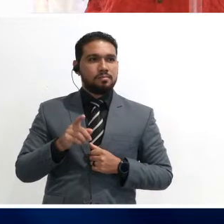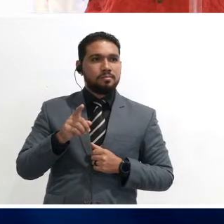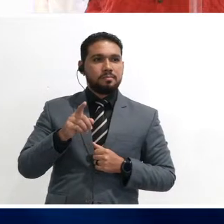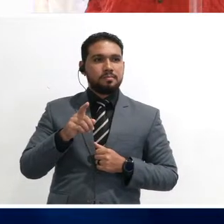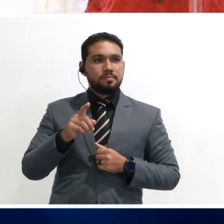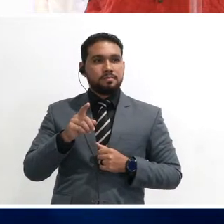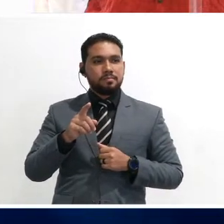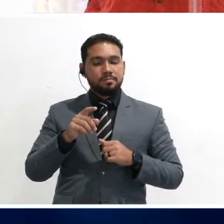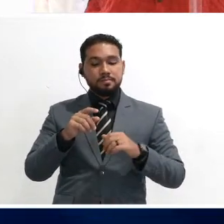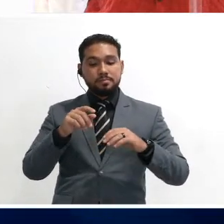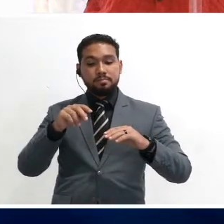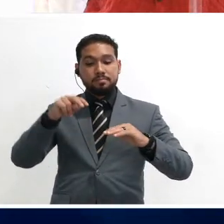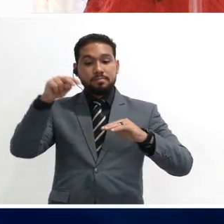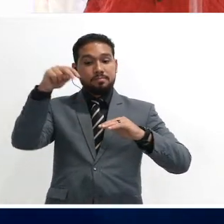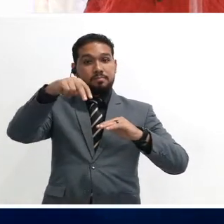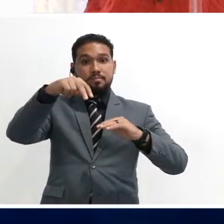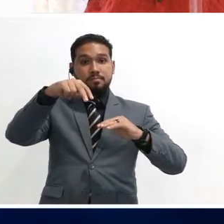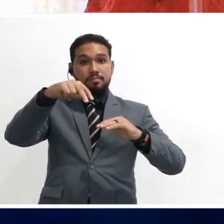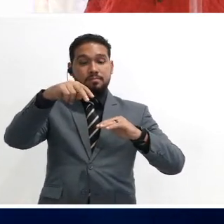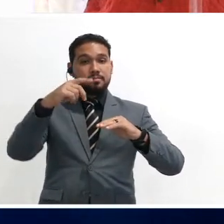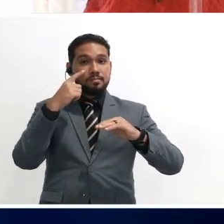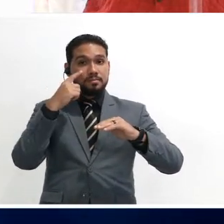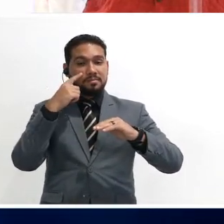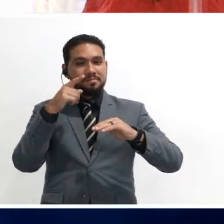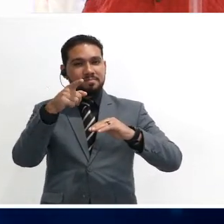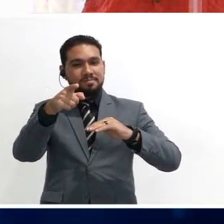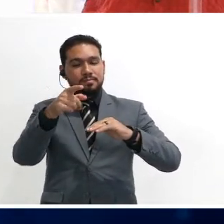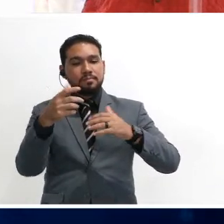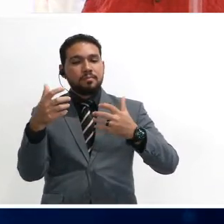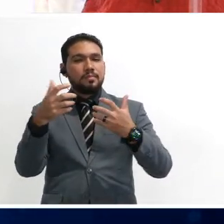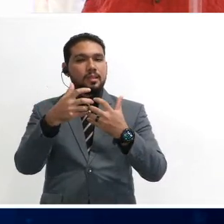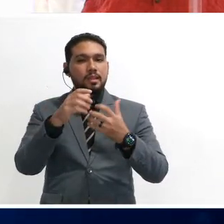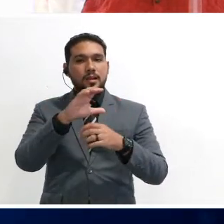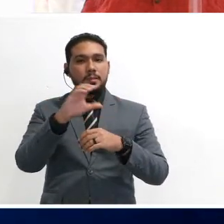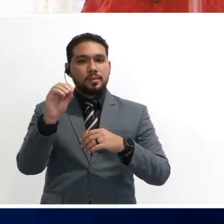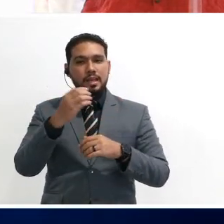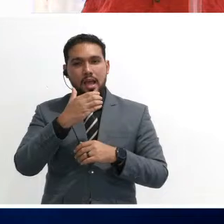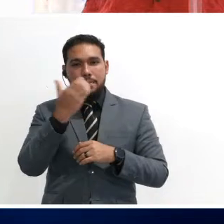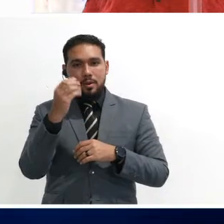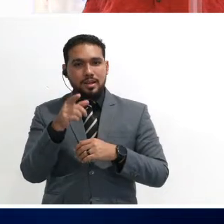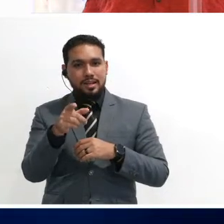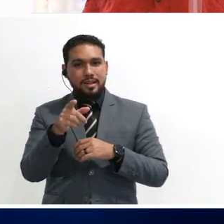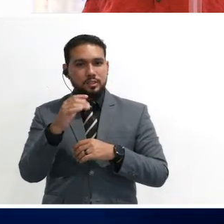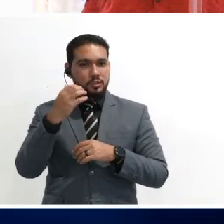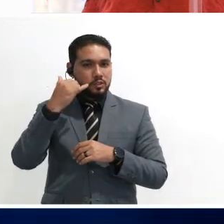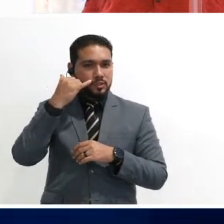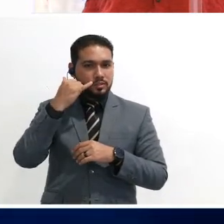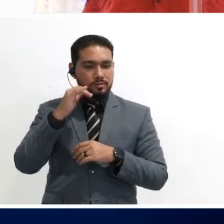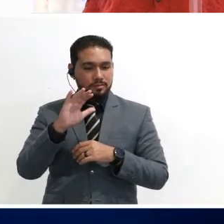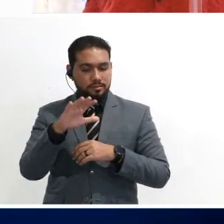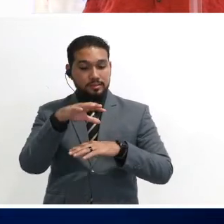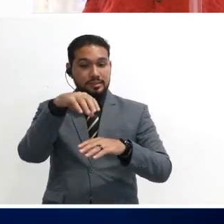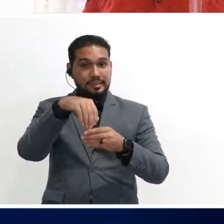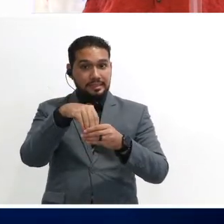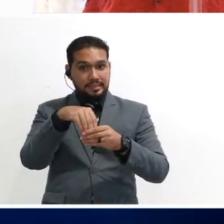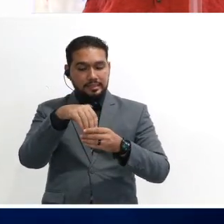the fan-out. This is talking about the initial wafer prep,